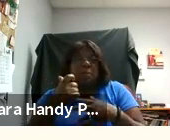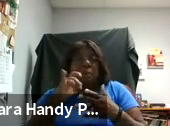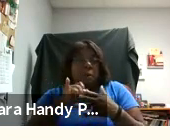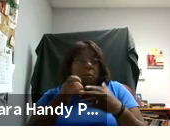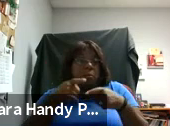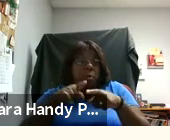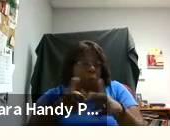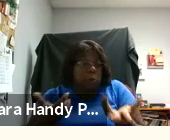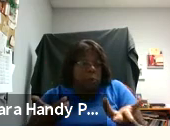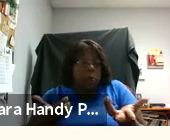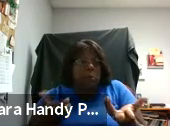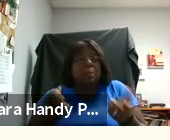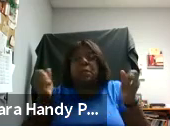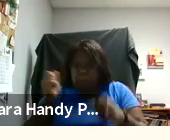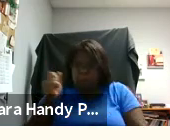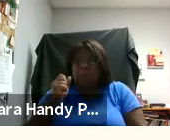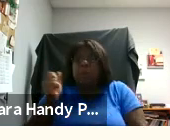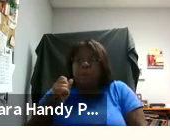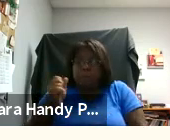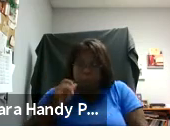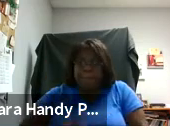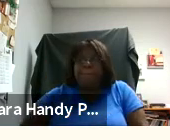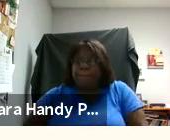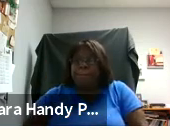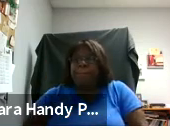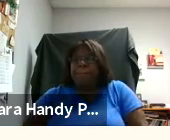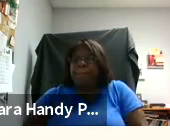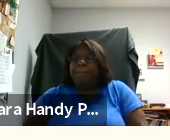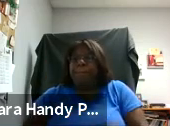merges? Yes. Okay.